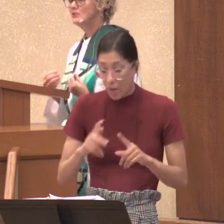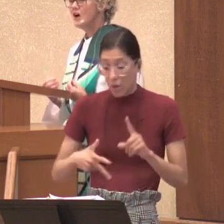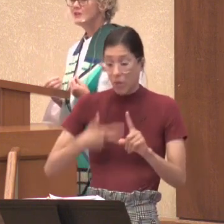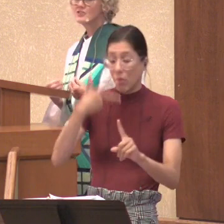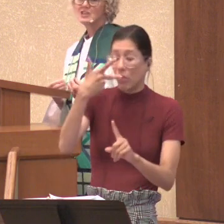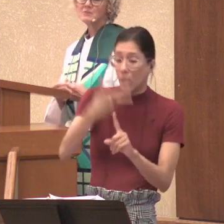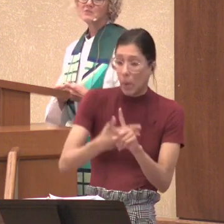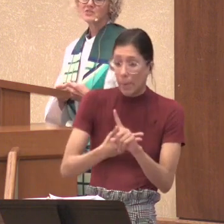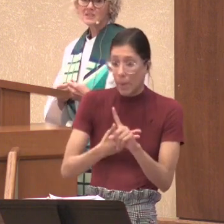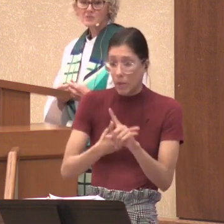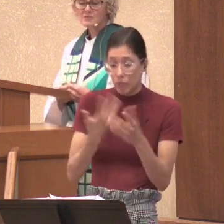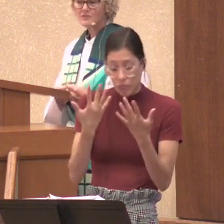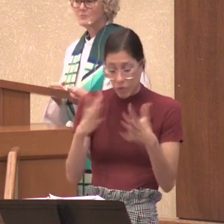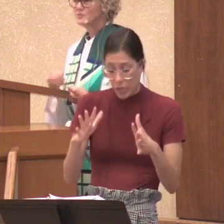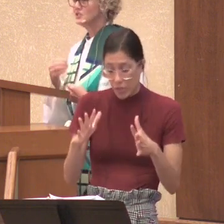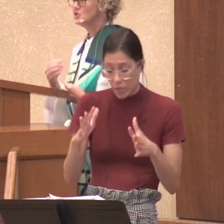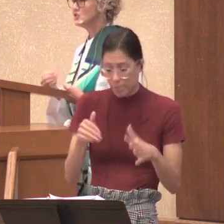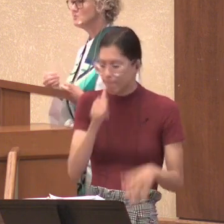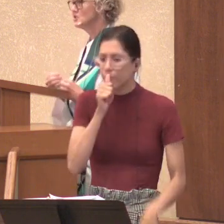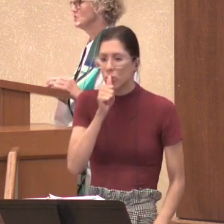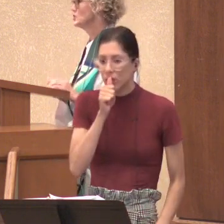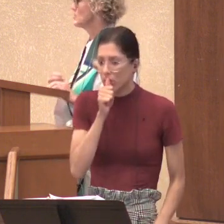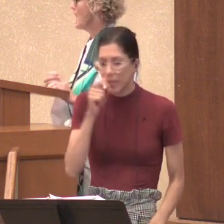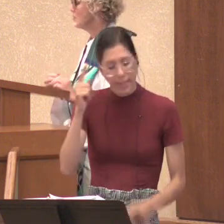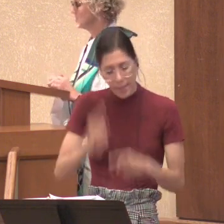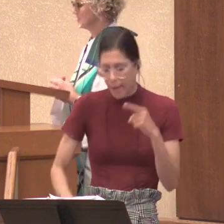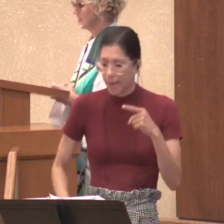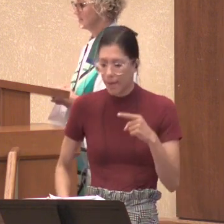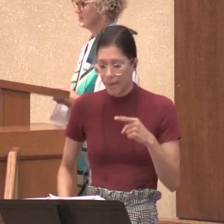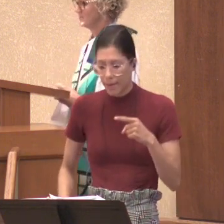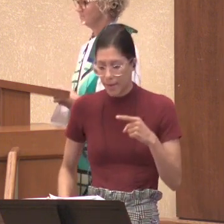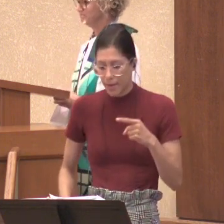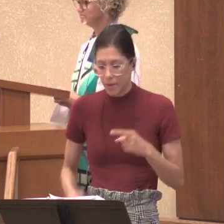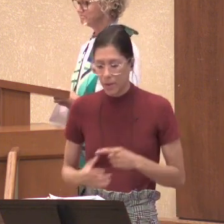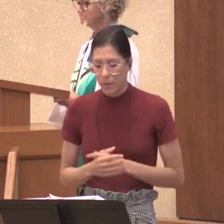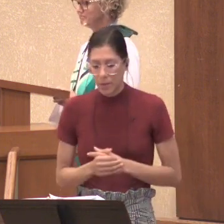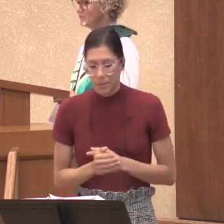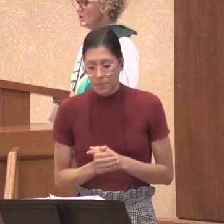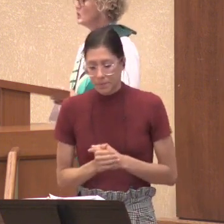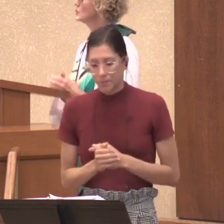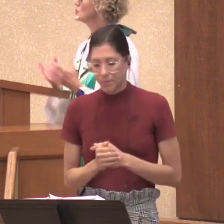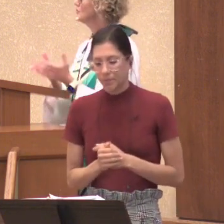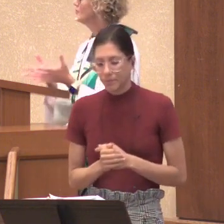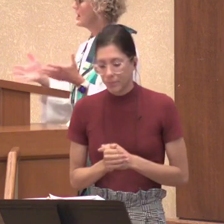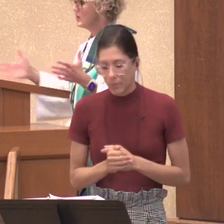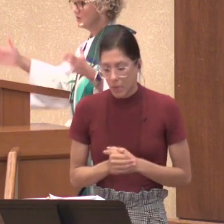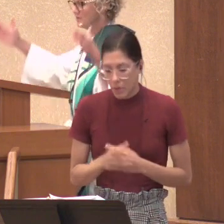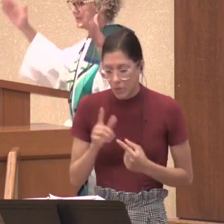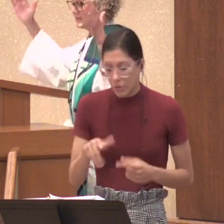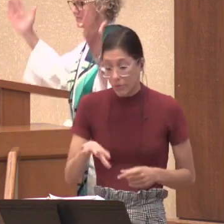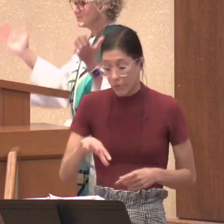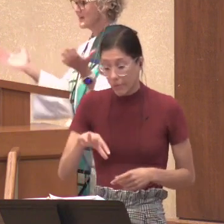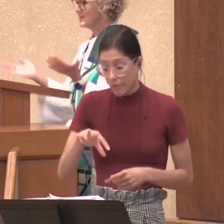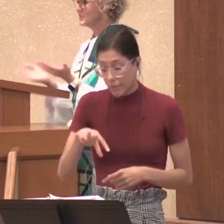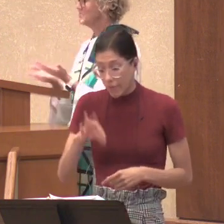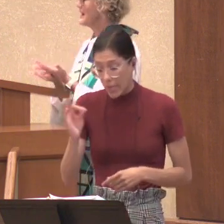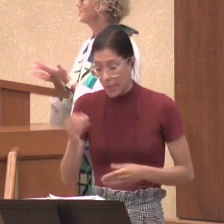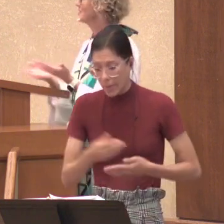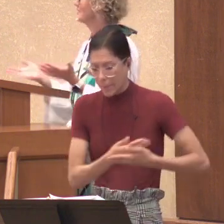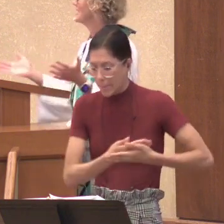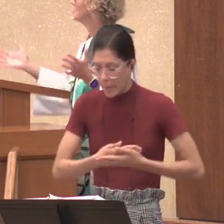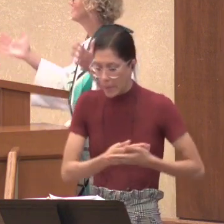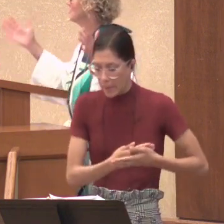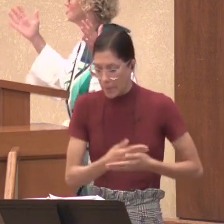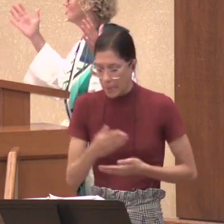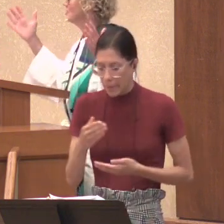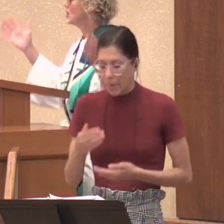could no longer keep him a secret from those Egyptians who were out to get him. So she found a baby-sized